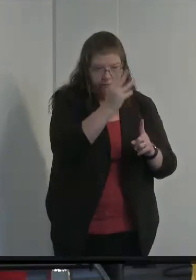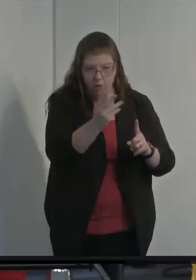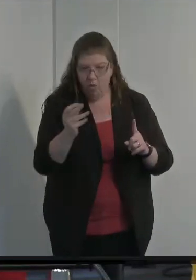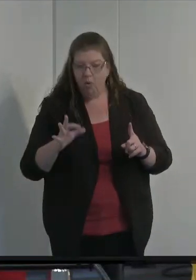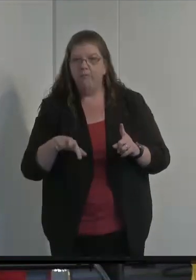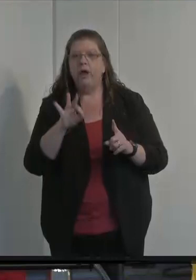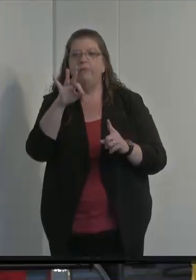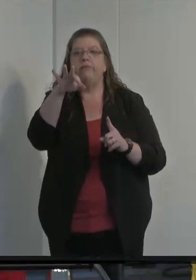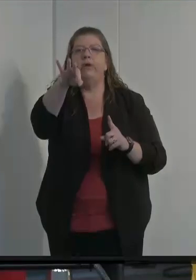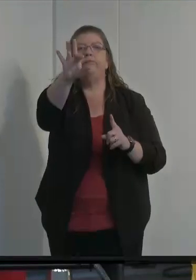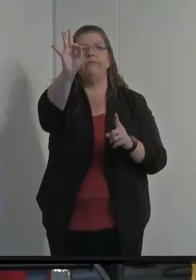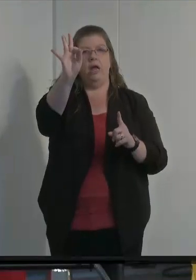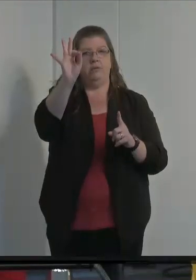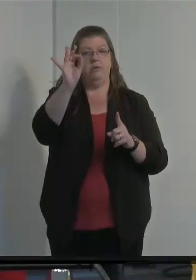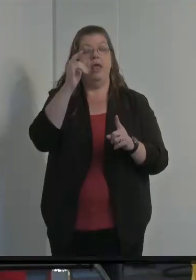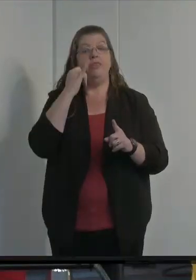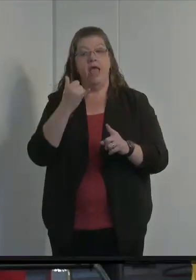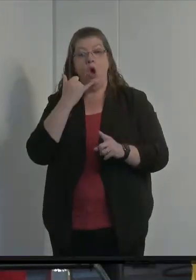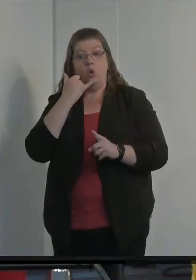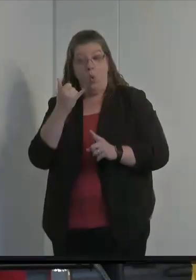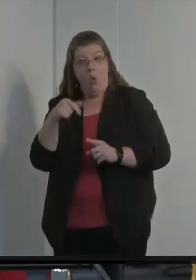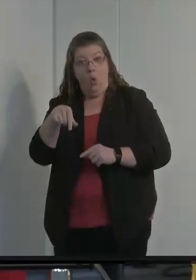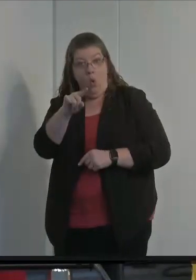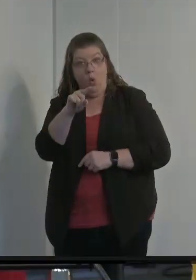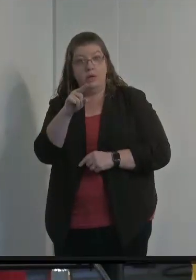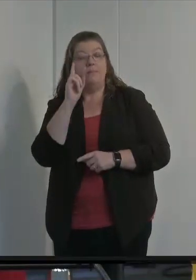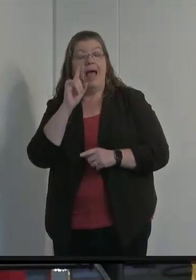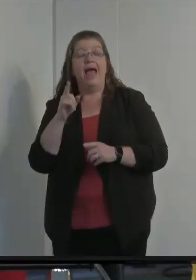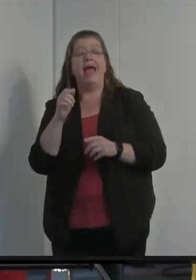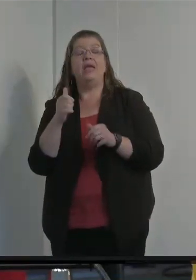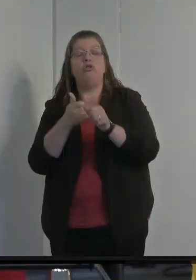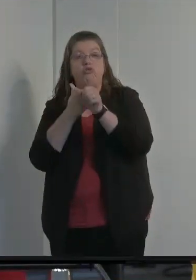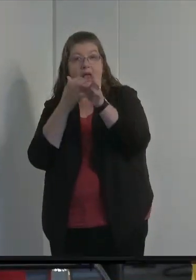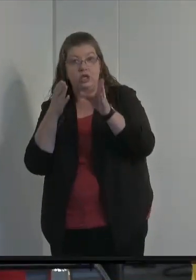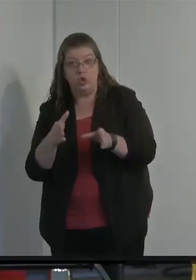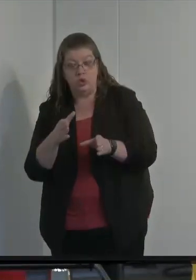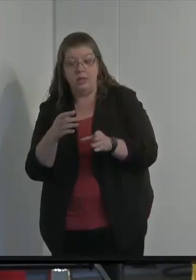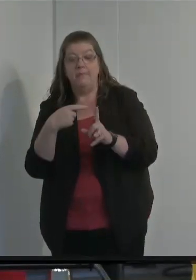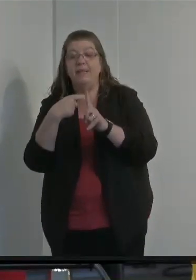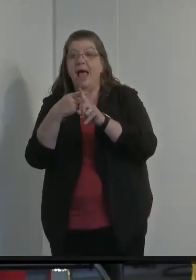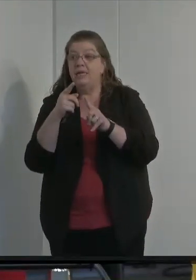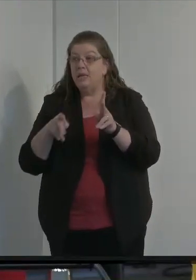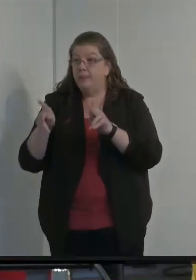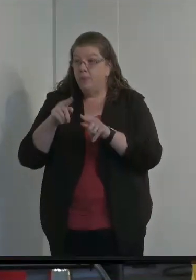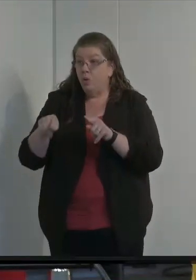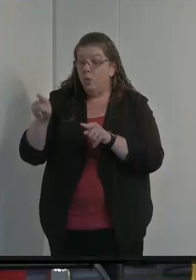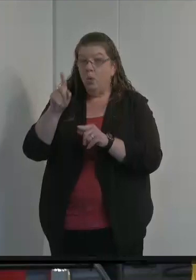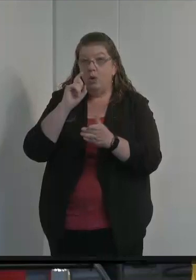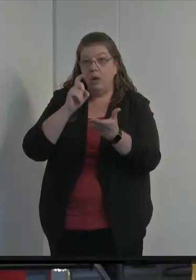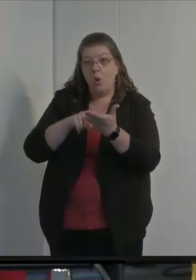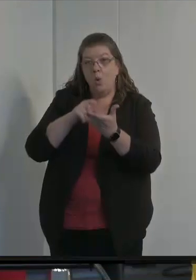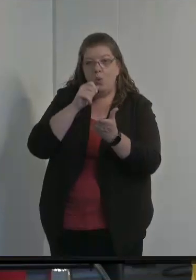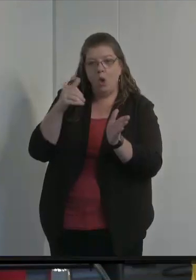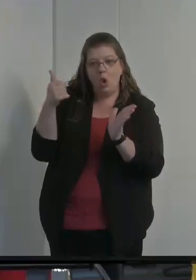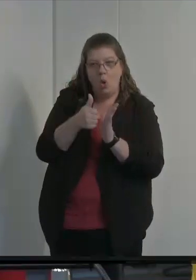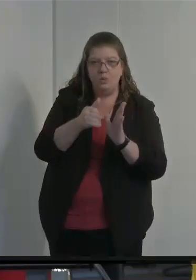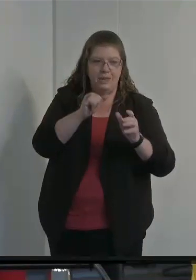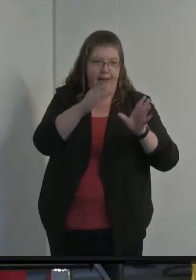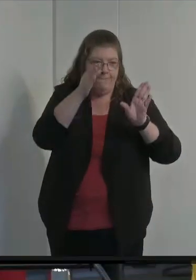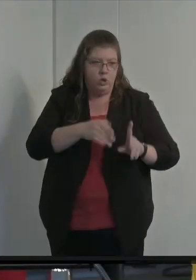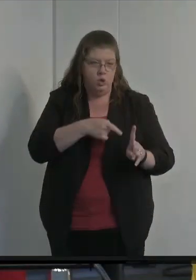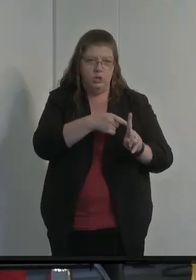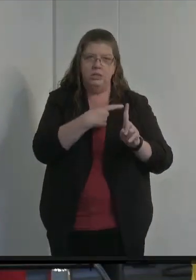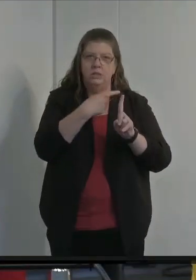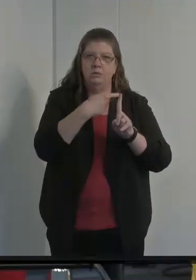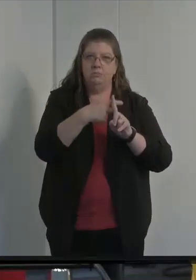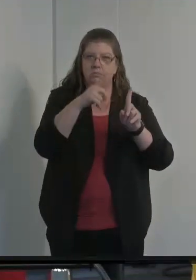positive cases are called by contact tracers, as well as those identified as having had close contact with that